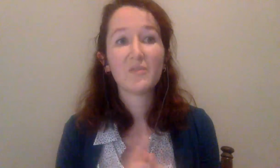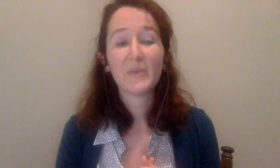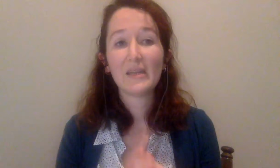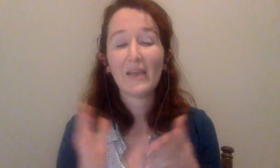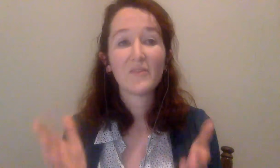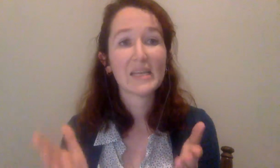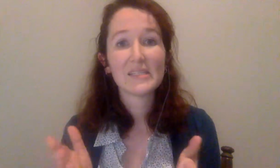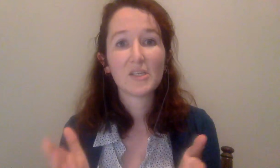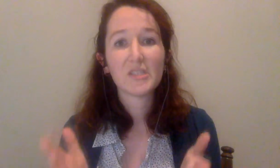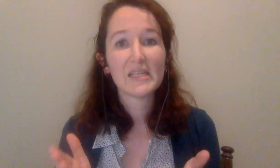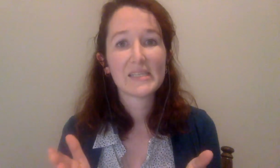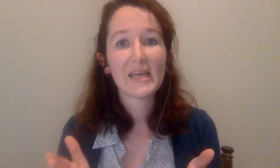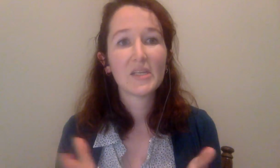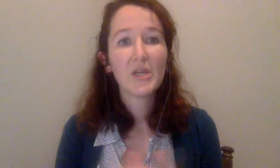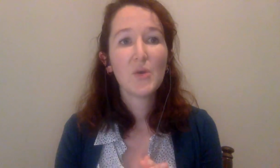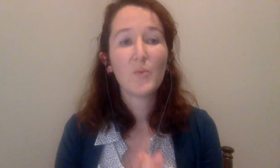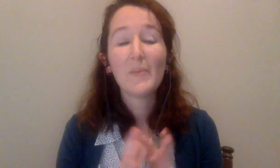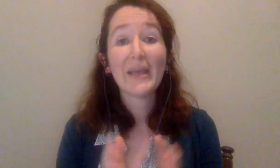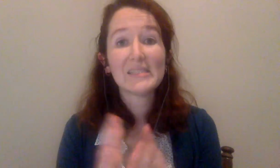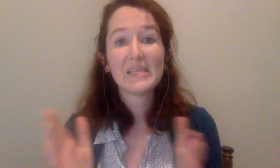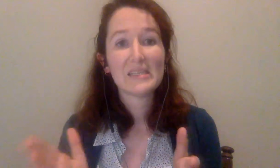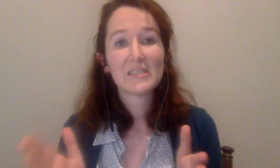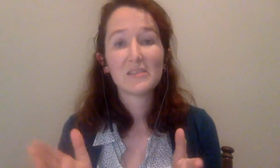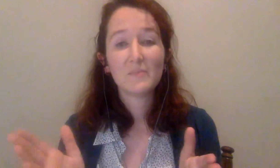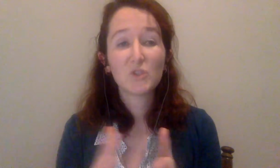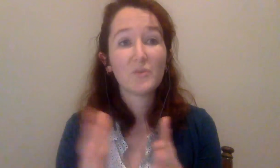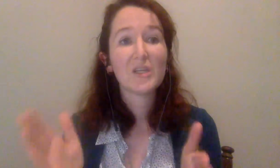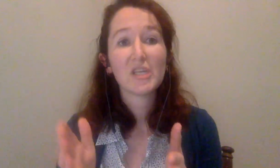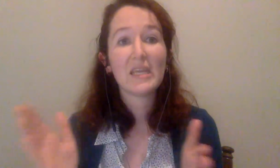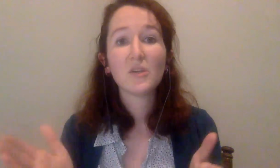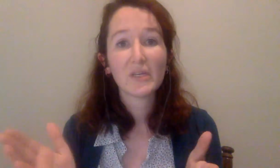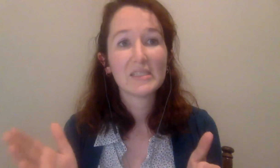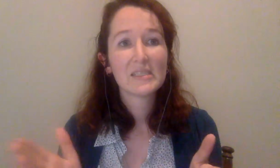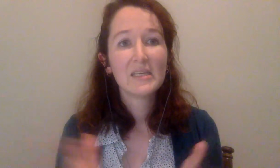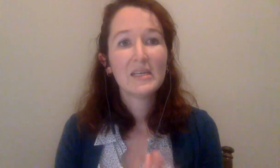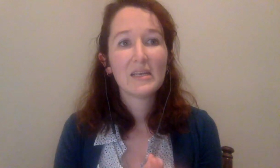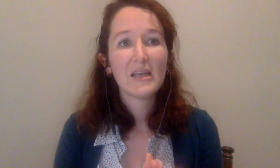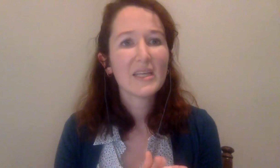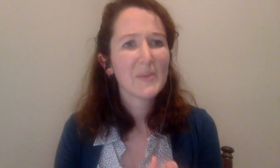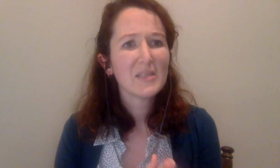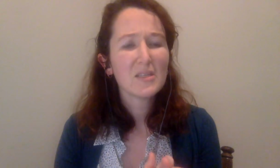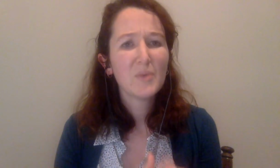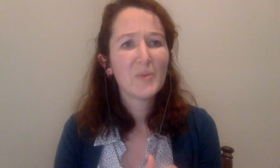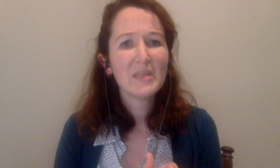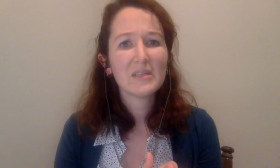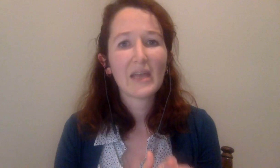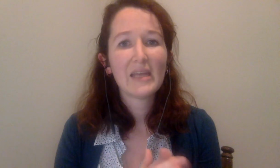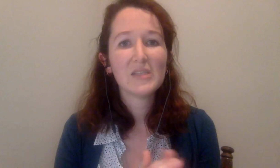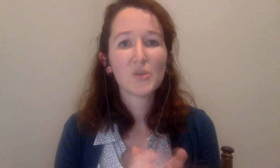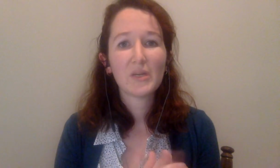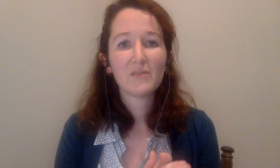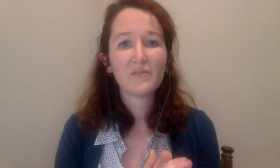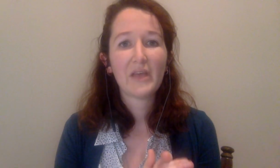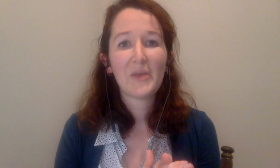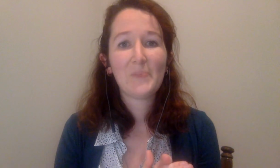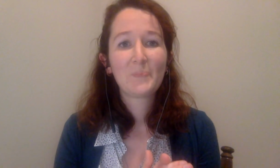that would have been emphasized in our data set, we might see this duration increase. I expect at the moment any